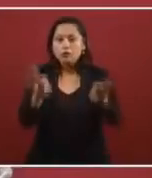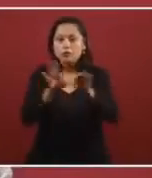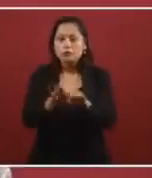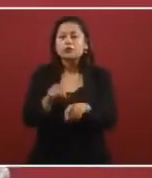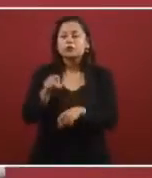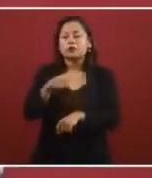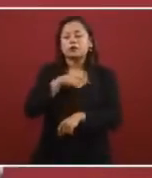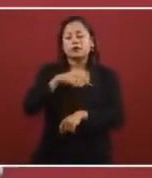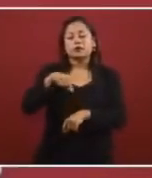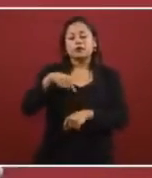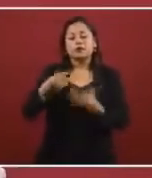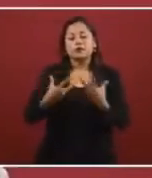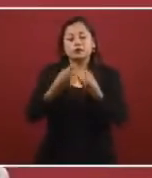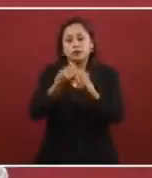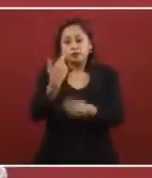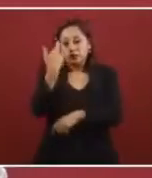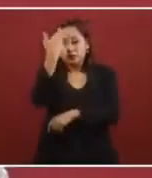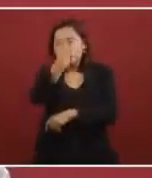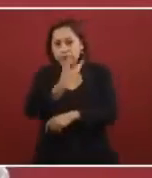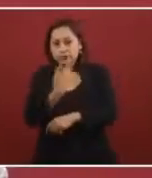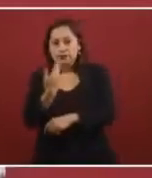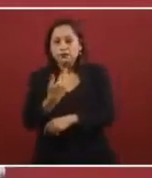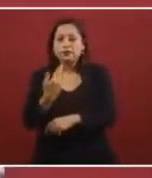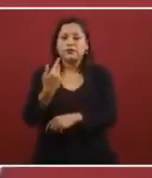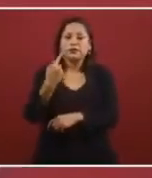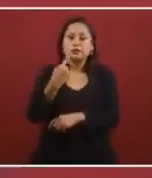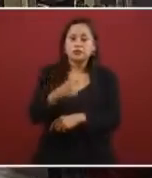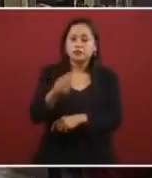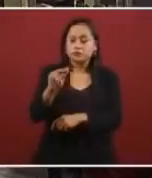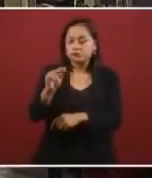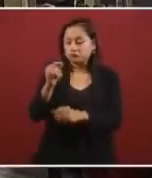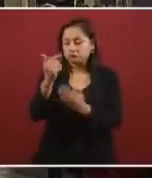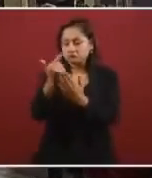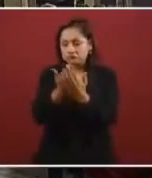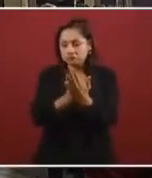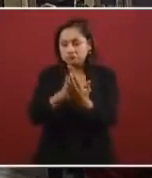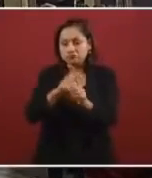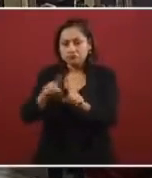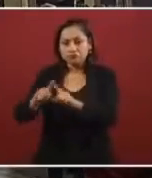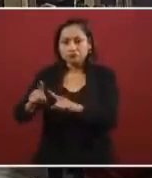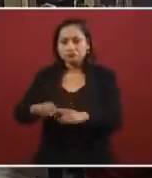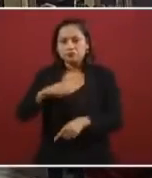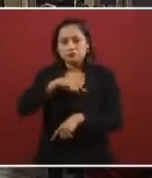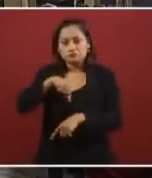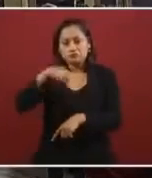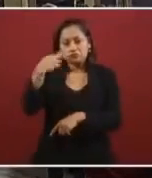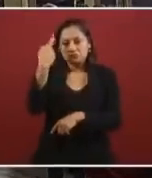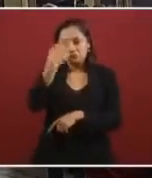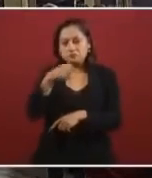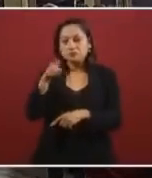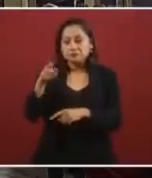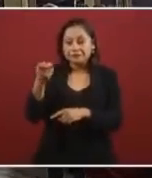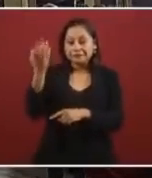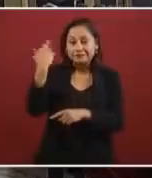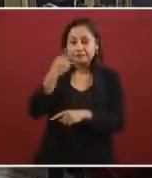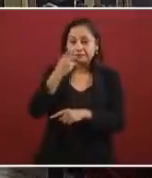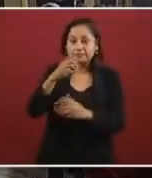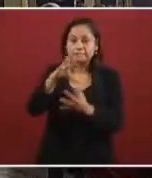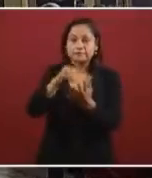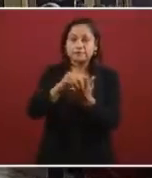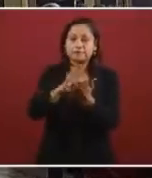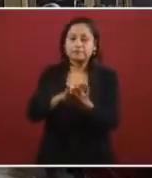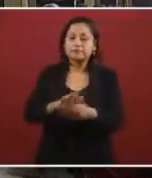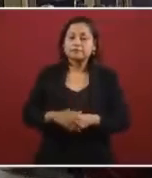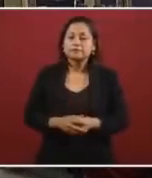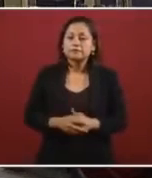They had 80 million, yes, 80 million calls by telephone that we've been reviewing.